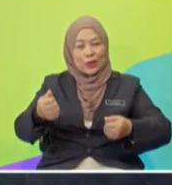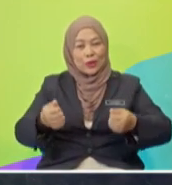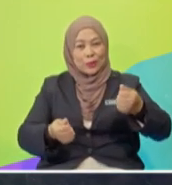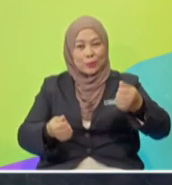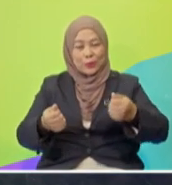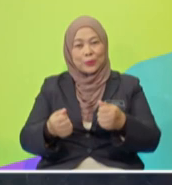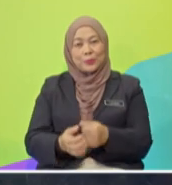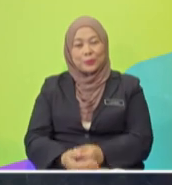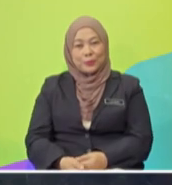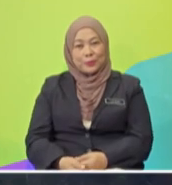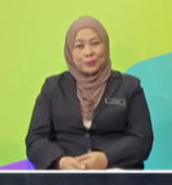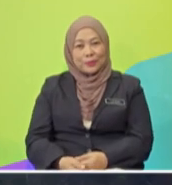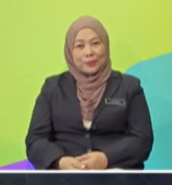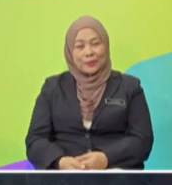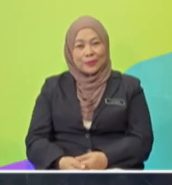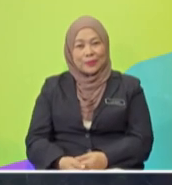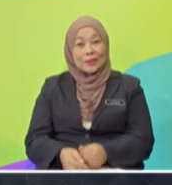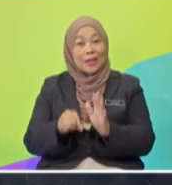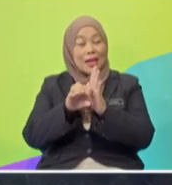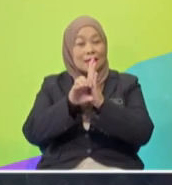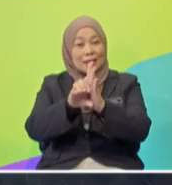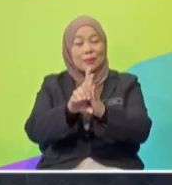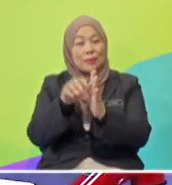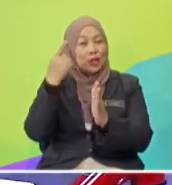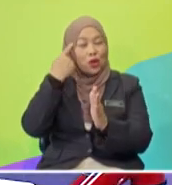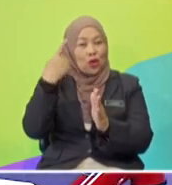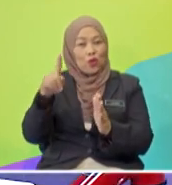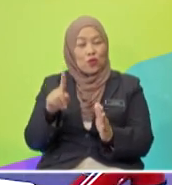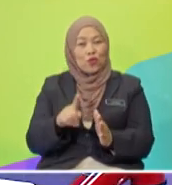some examples of road transport? Okay.